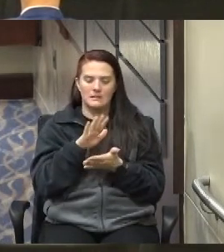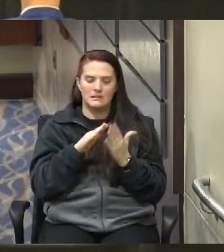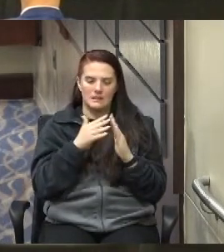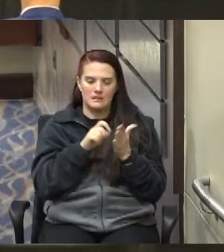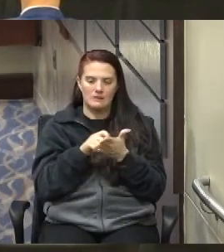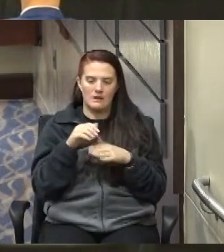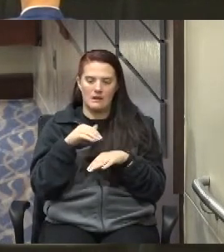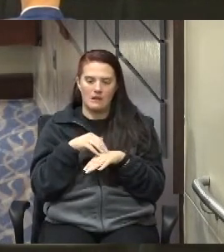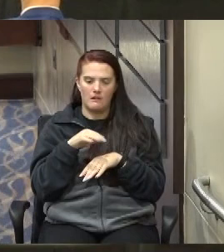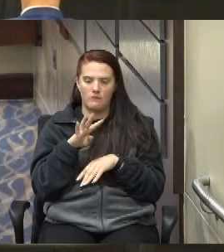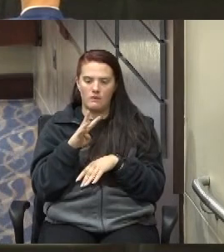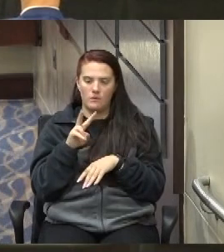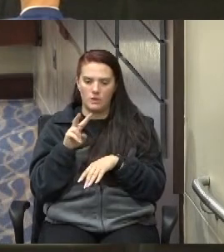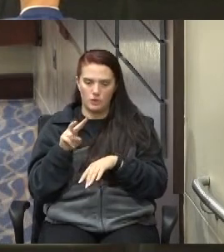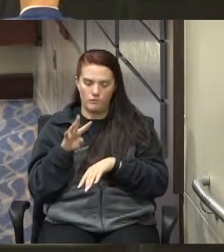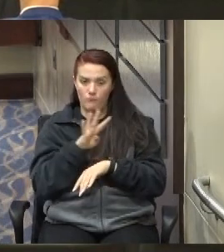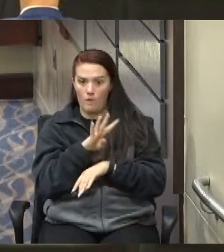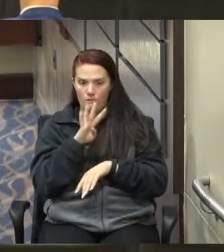at 4:42 p.m.